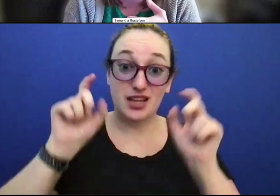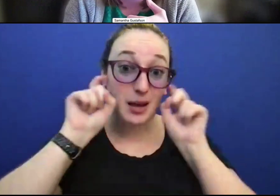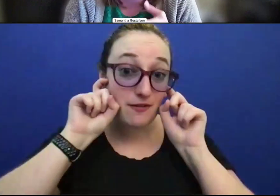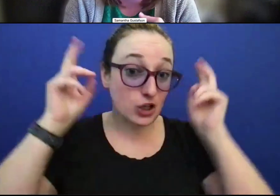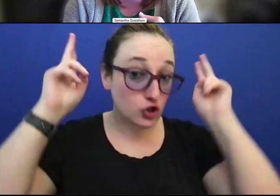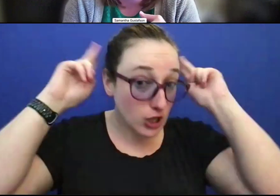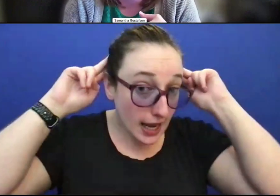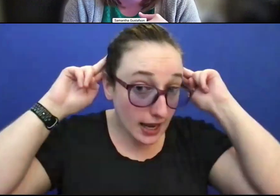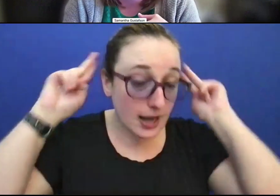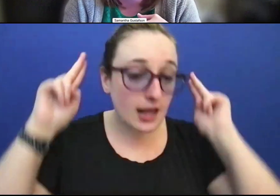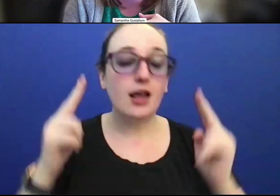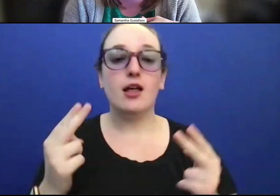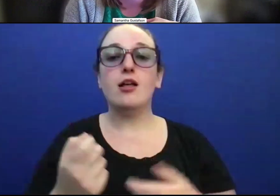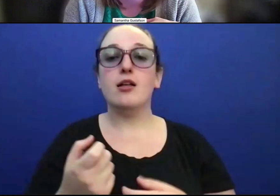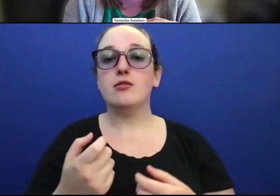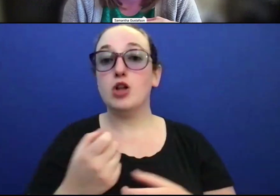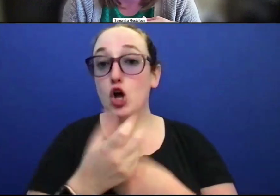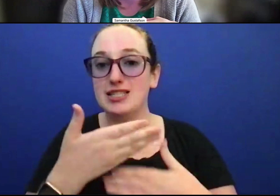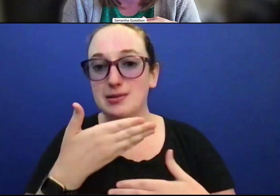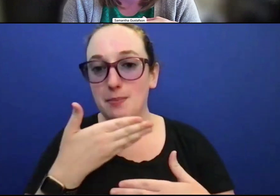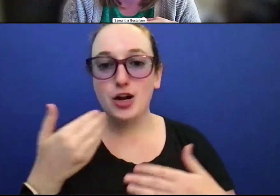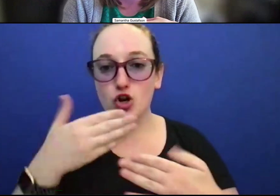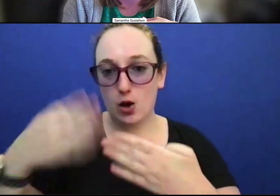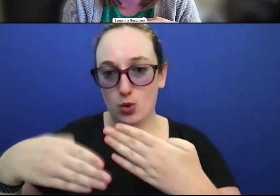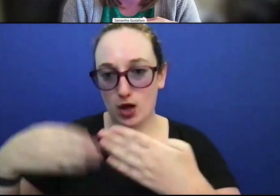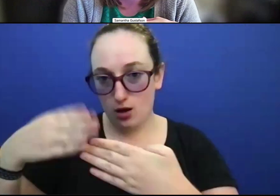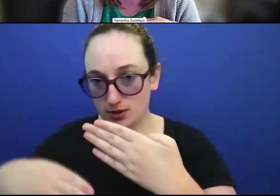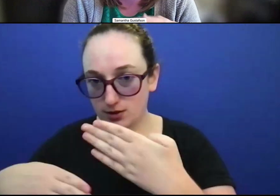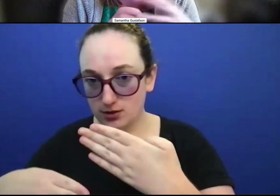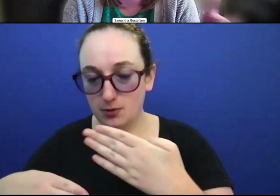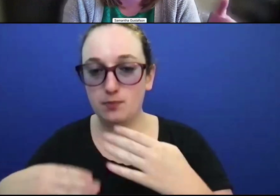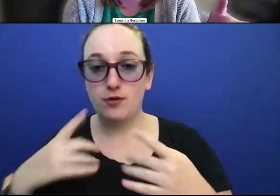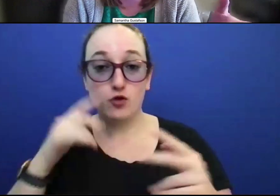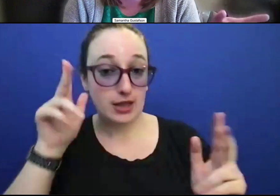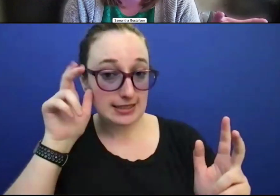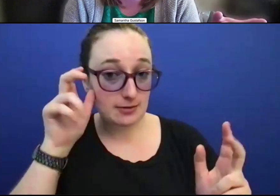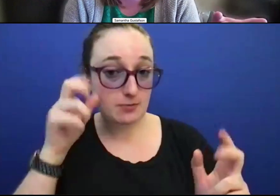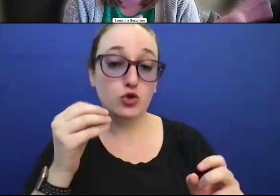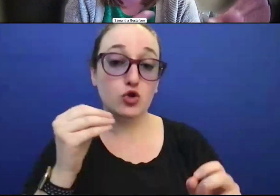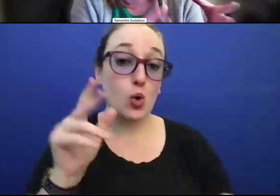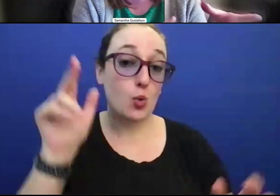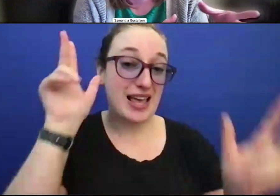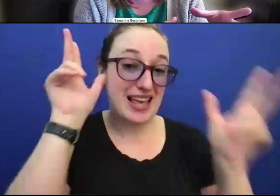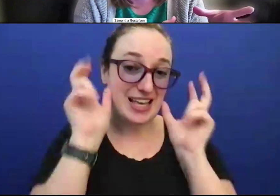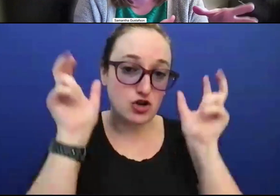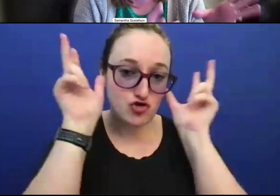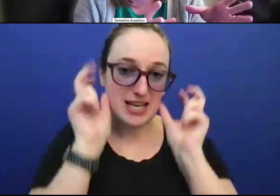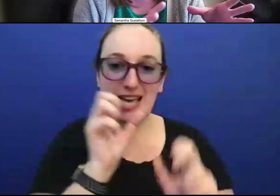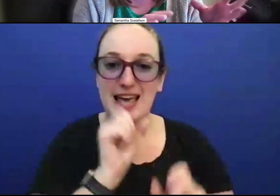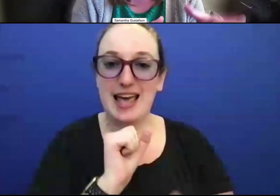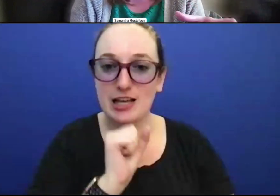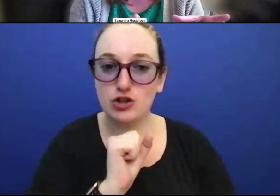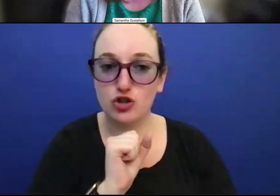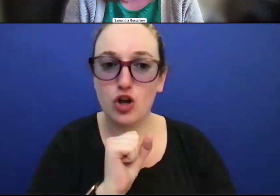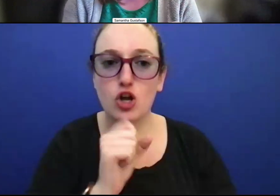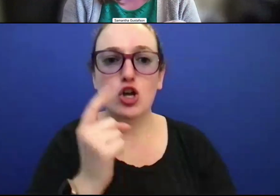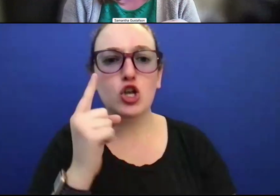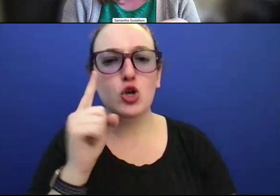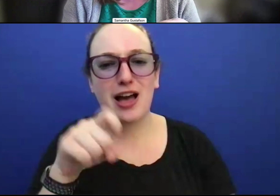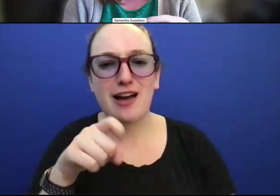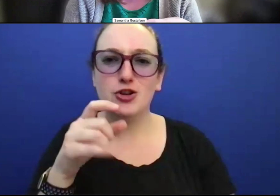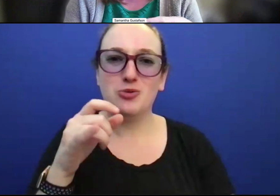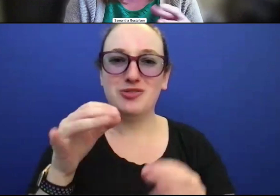implant use leads to better outcomes. And so hearing age would you'd almost have to calculate a weighted